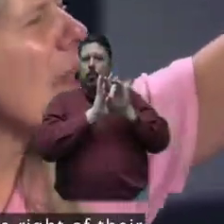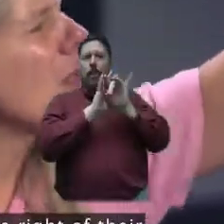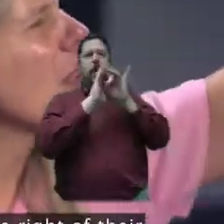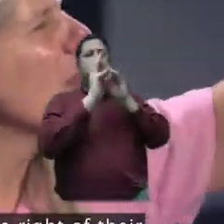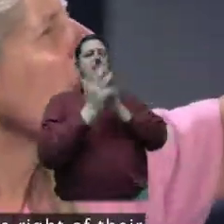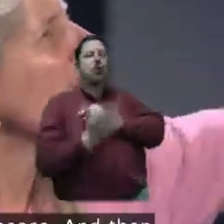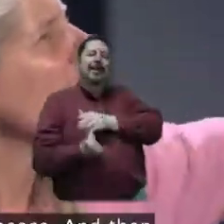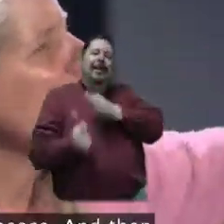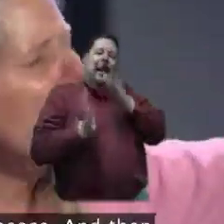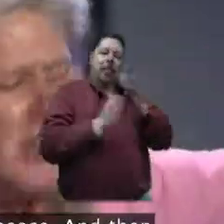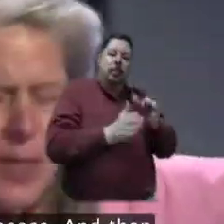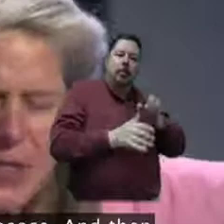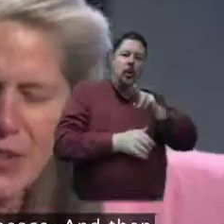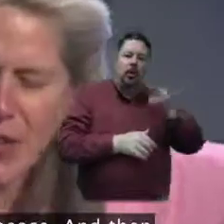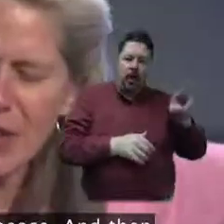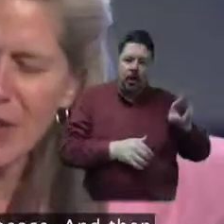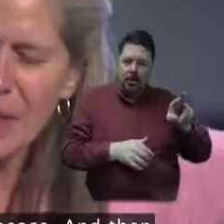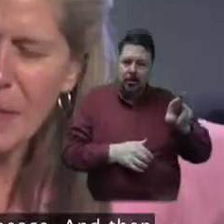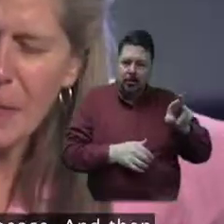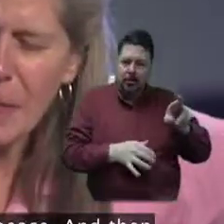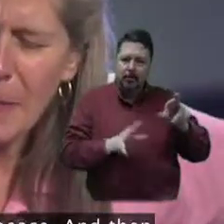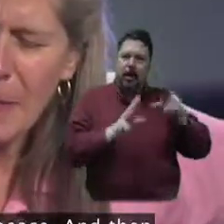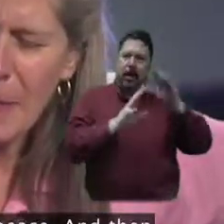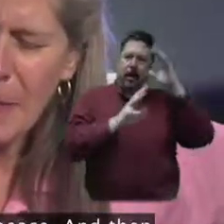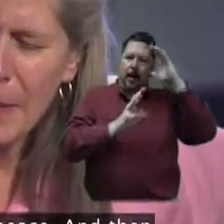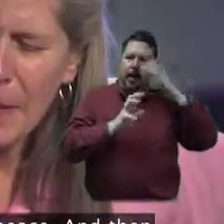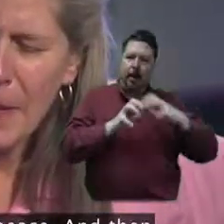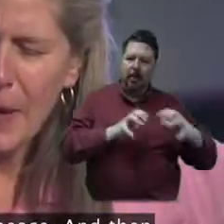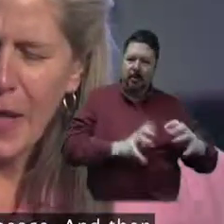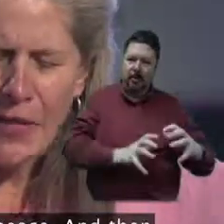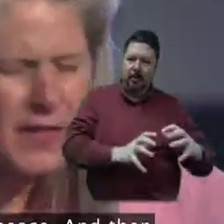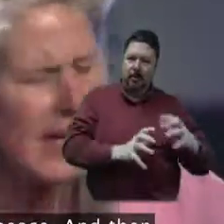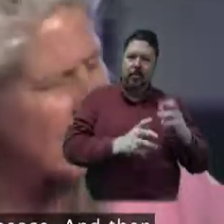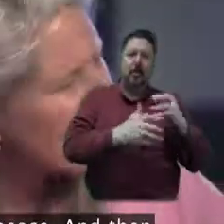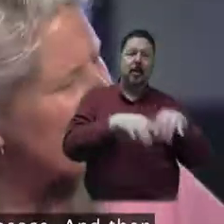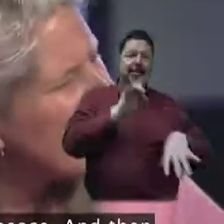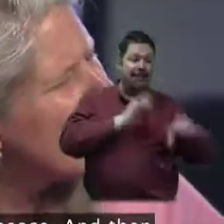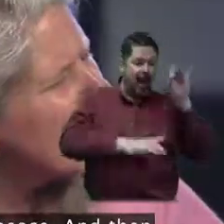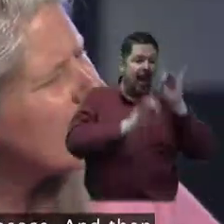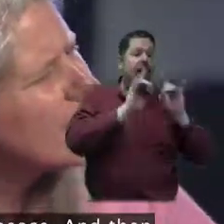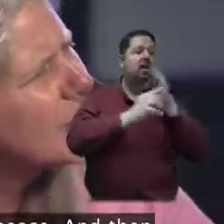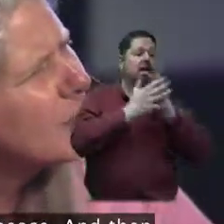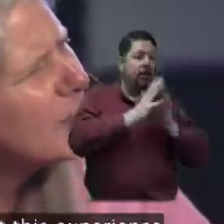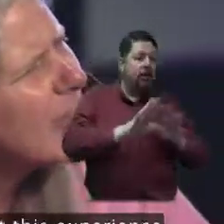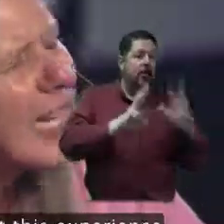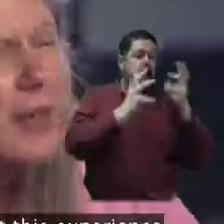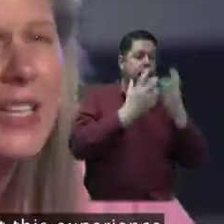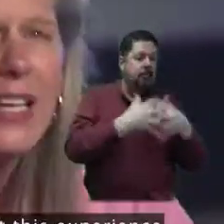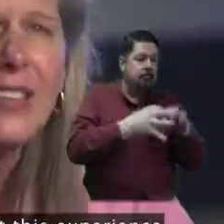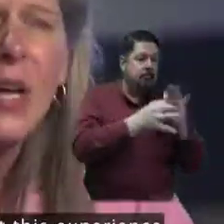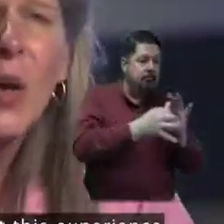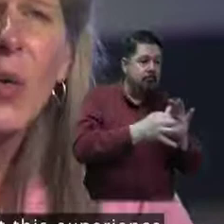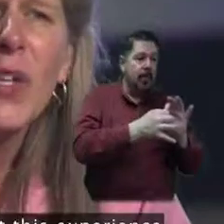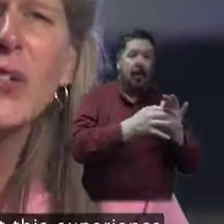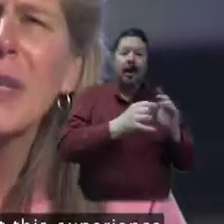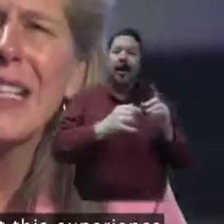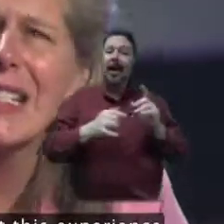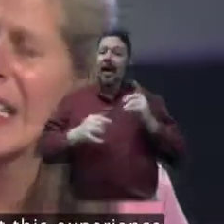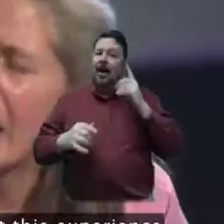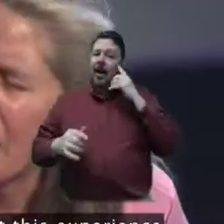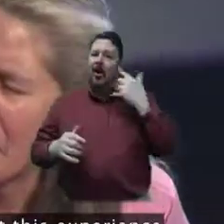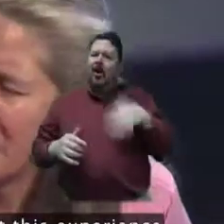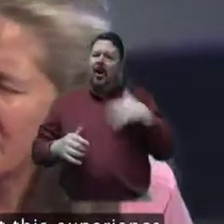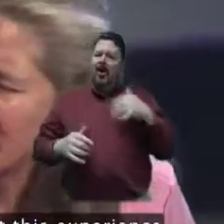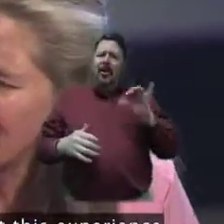to step to the right of their left hemispheres and find this peace. And then I realized what a